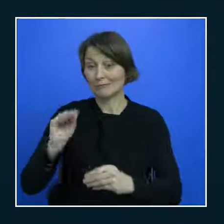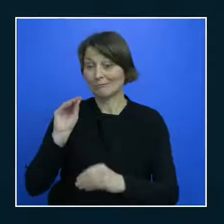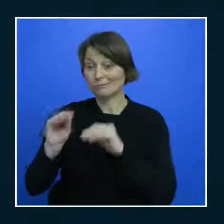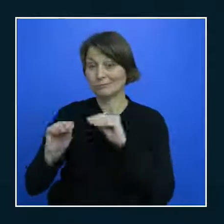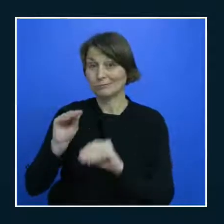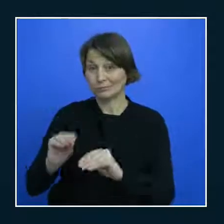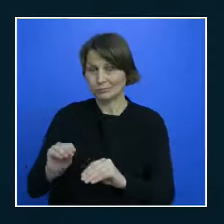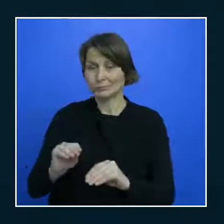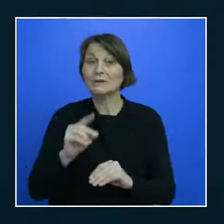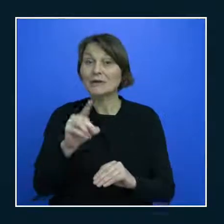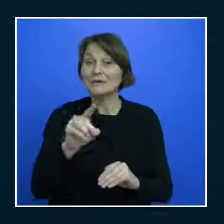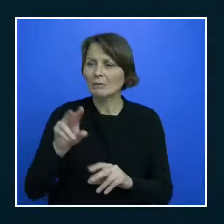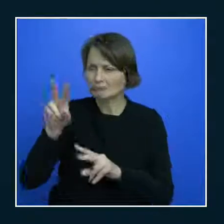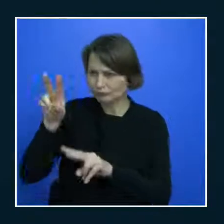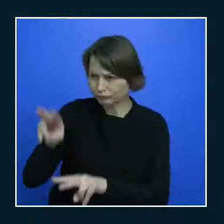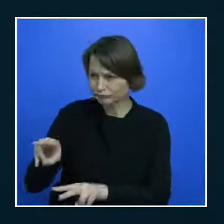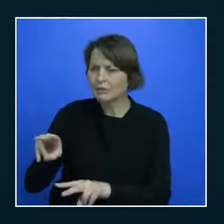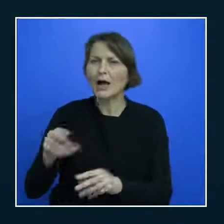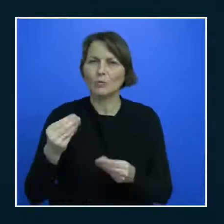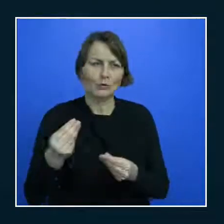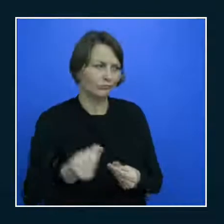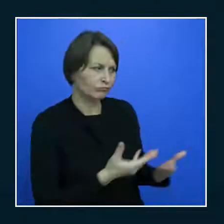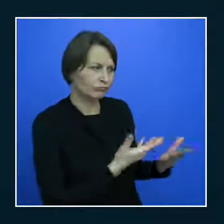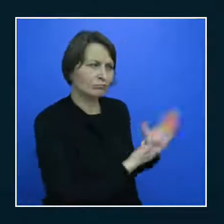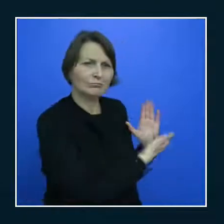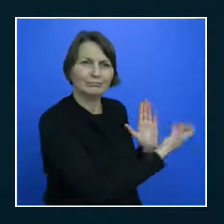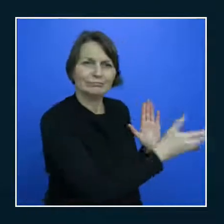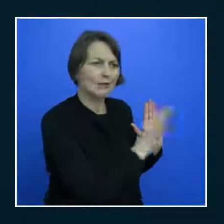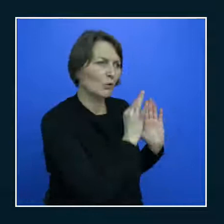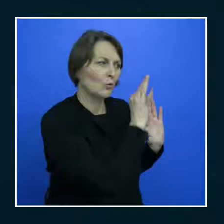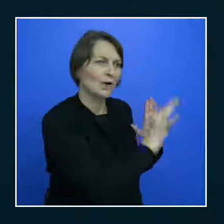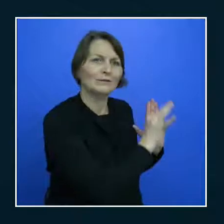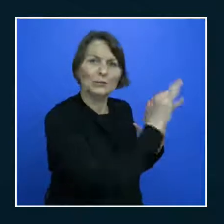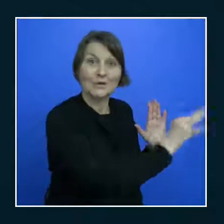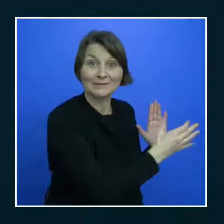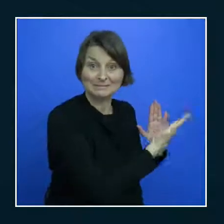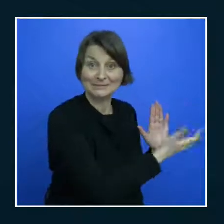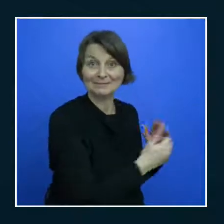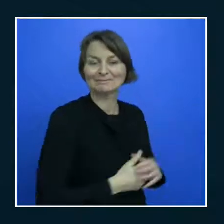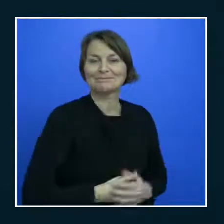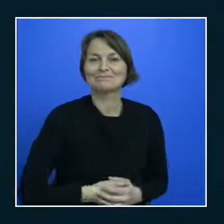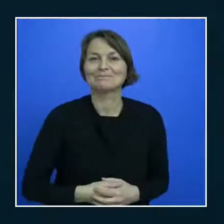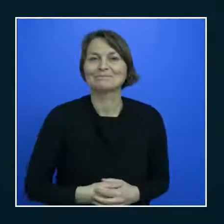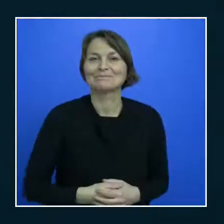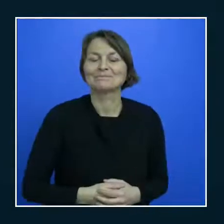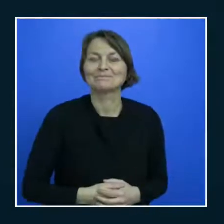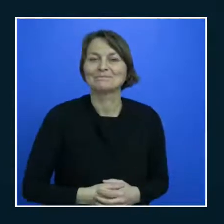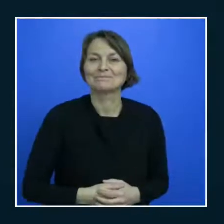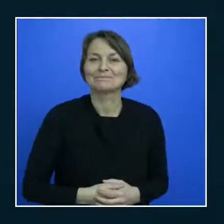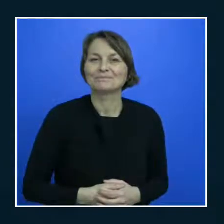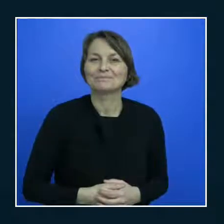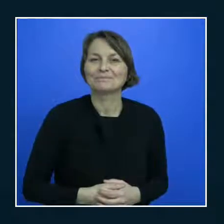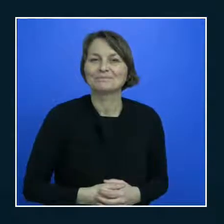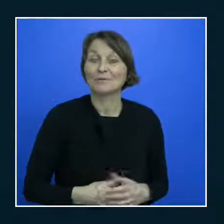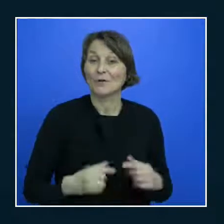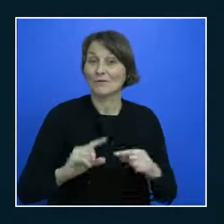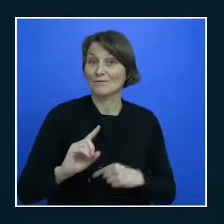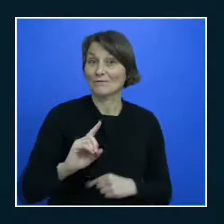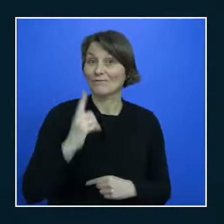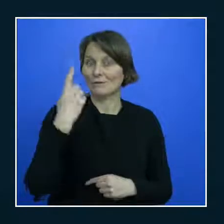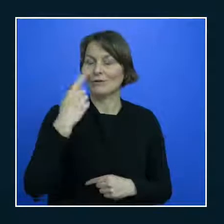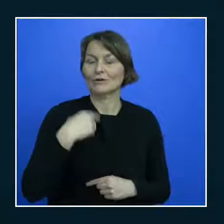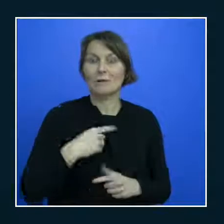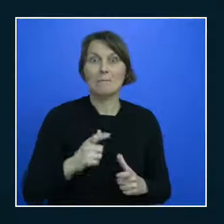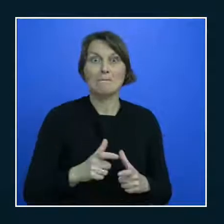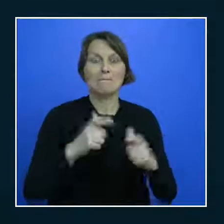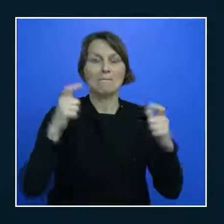start talking about your topics. So first, I think, at least for me, the biggest news